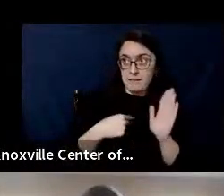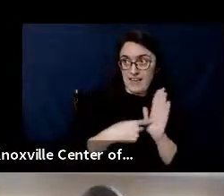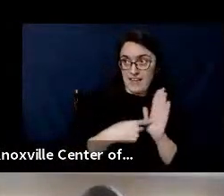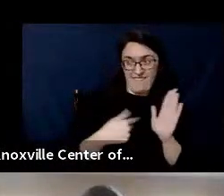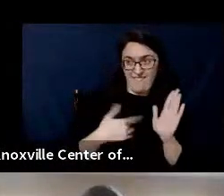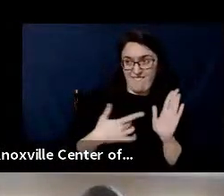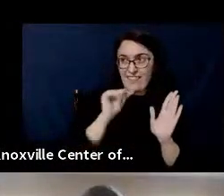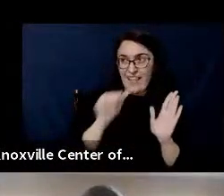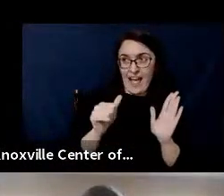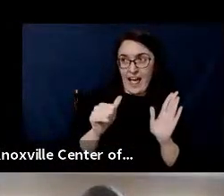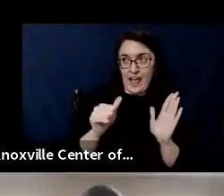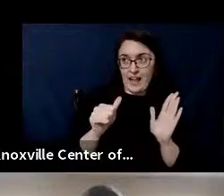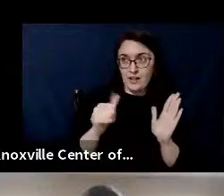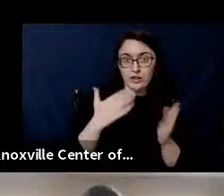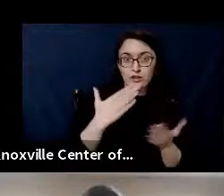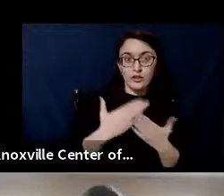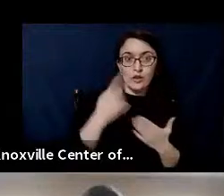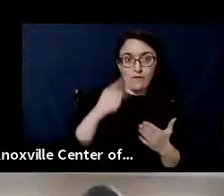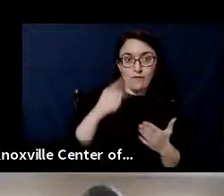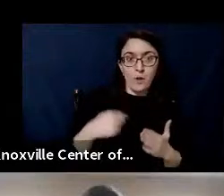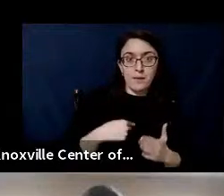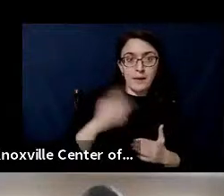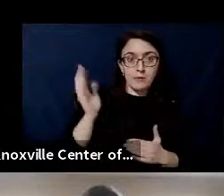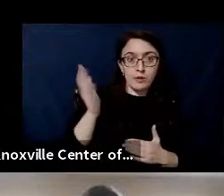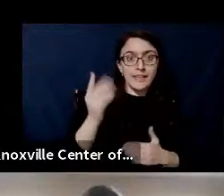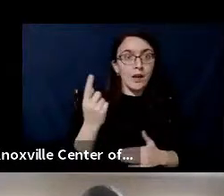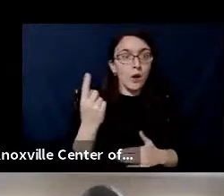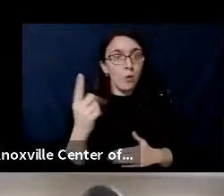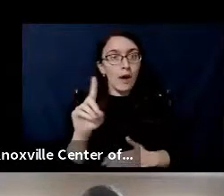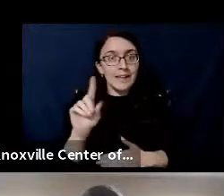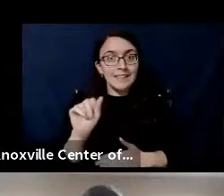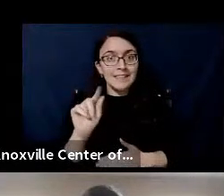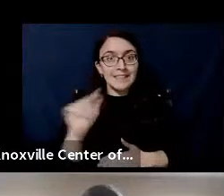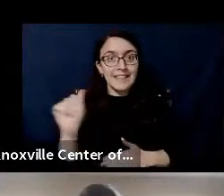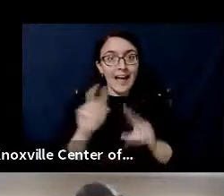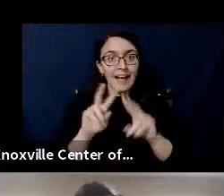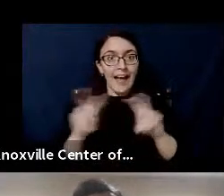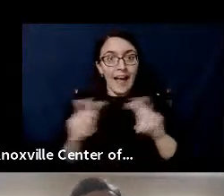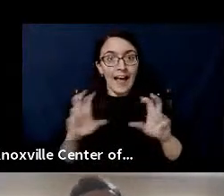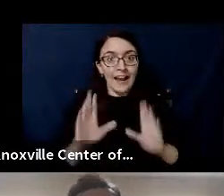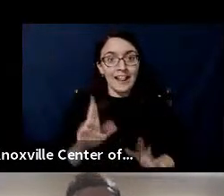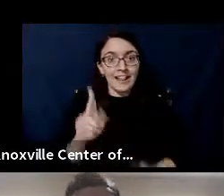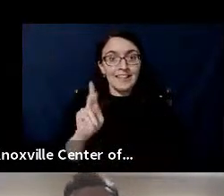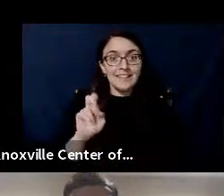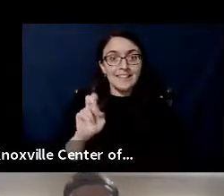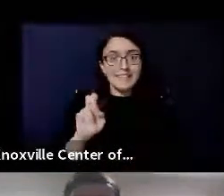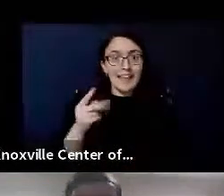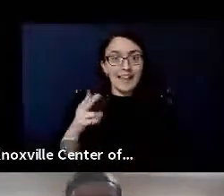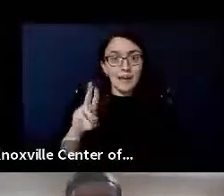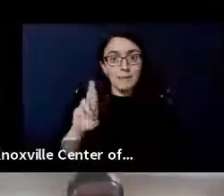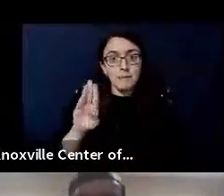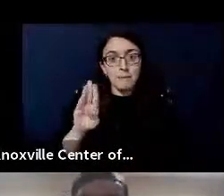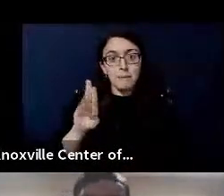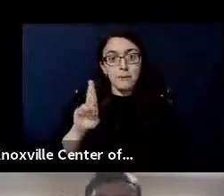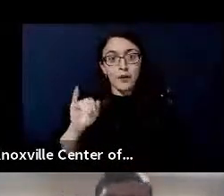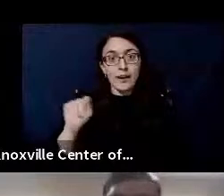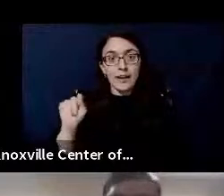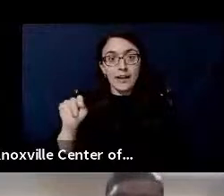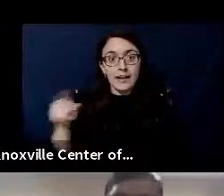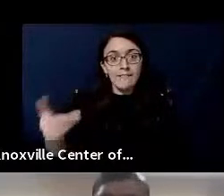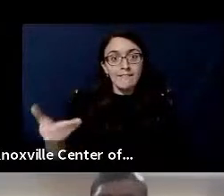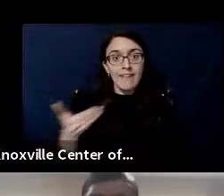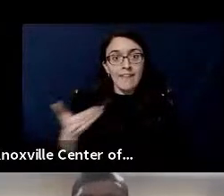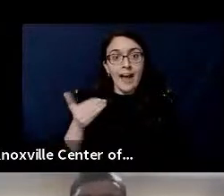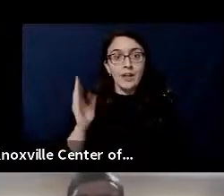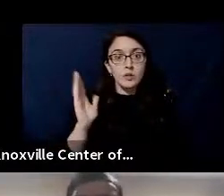And so one of our data analysts, Keith Britt, was invited to present just at the end of my presentation. So it's really not a separate